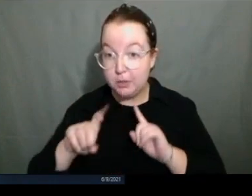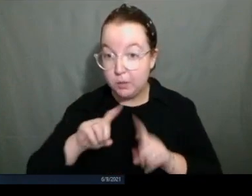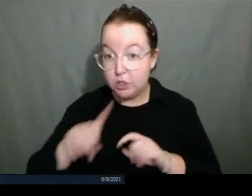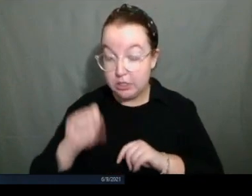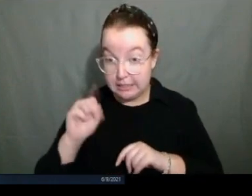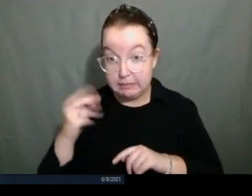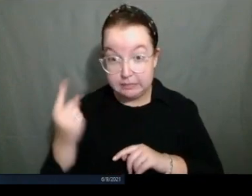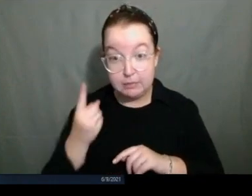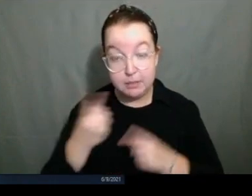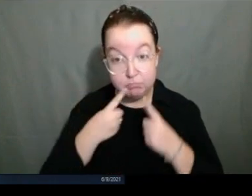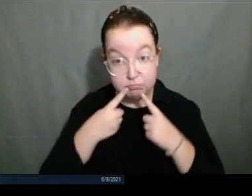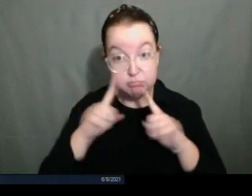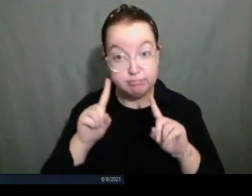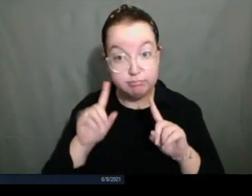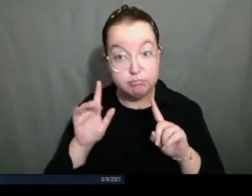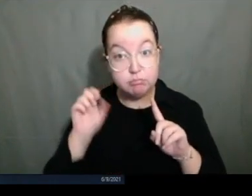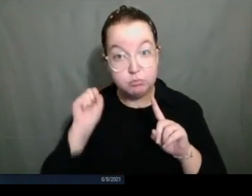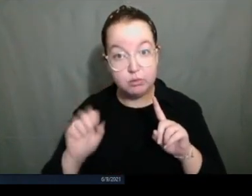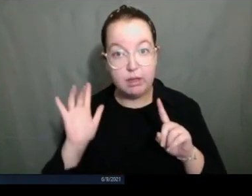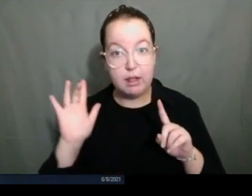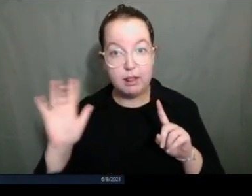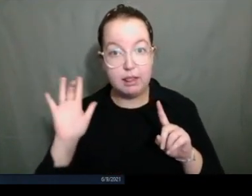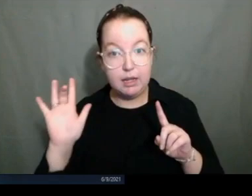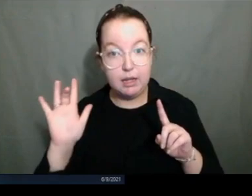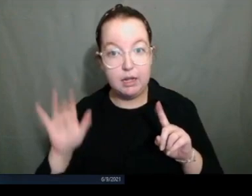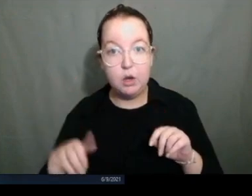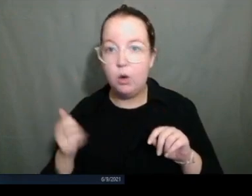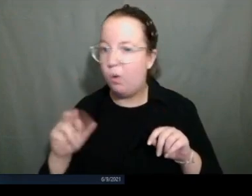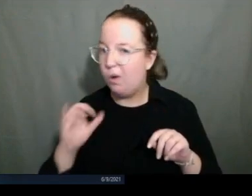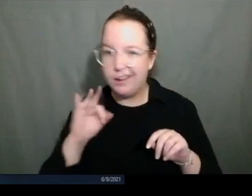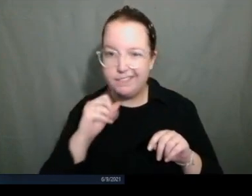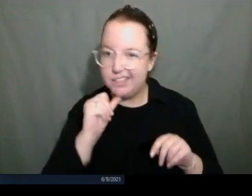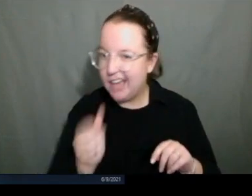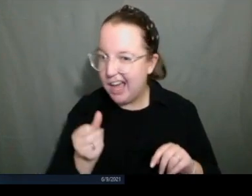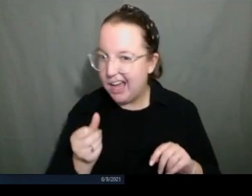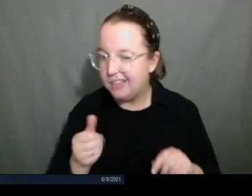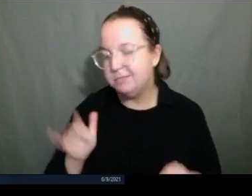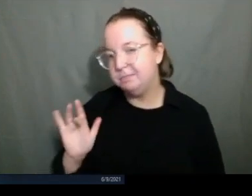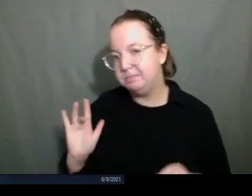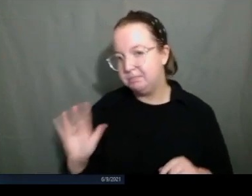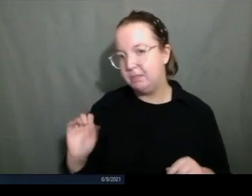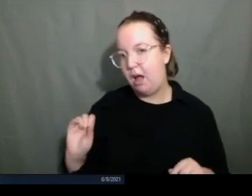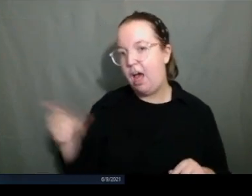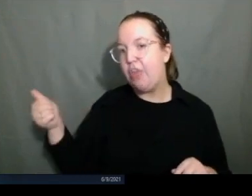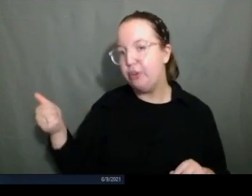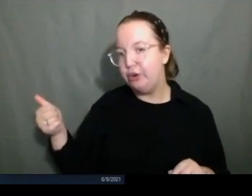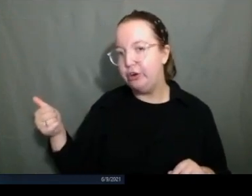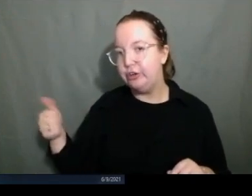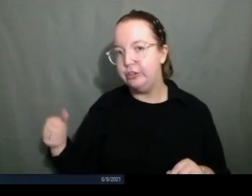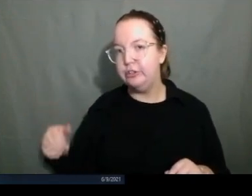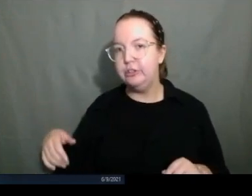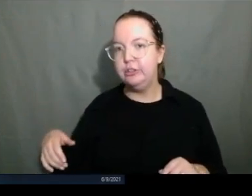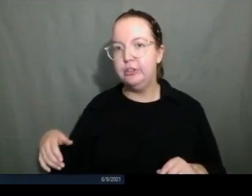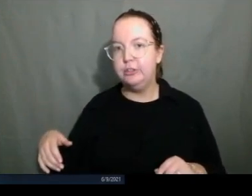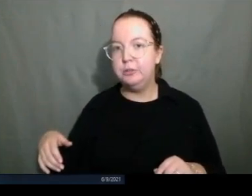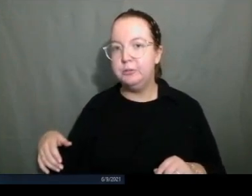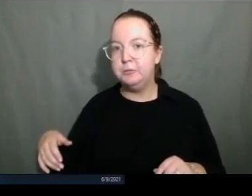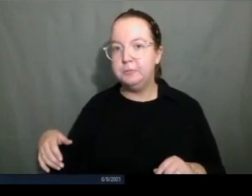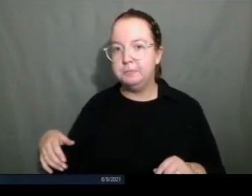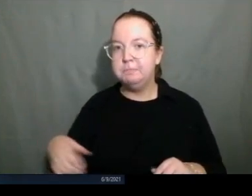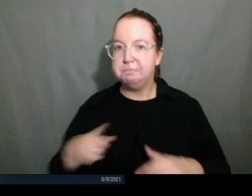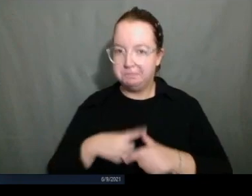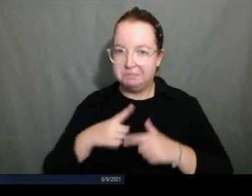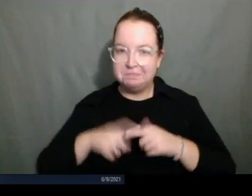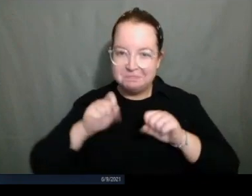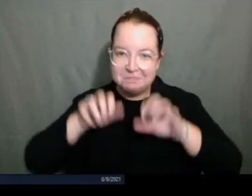and if one of those is the question you want to submit, you can select it, or you can always select Other as well. You'll then